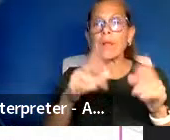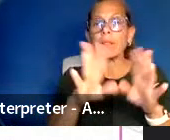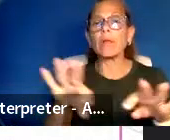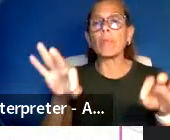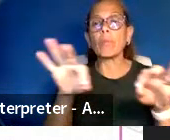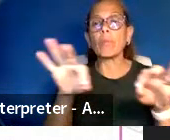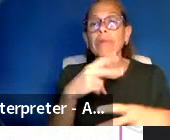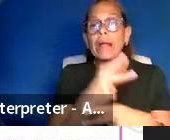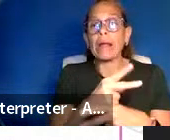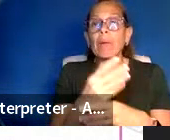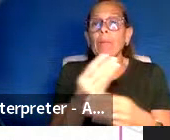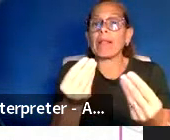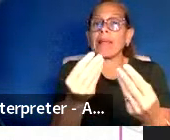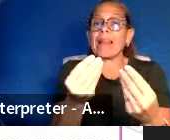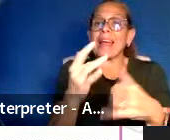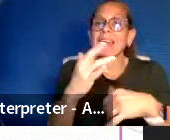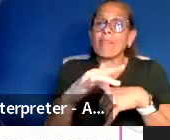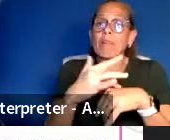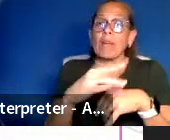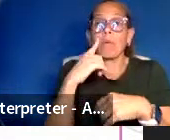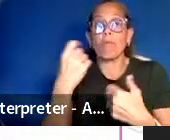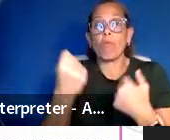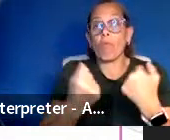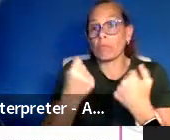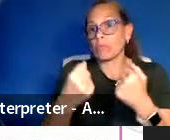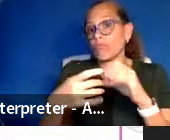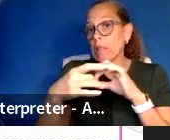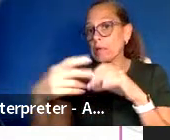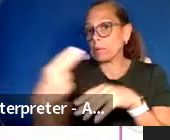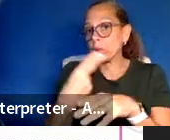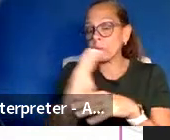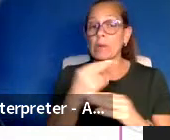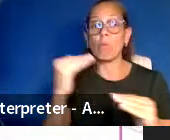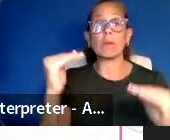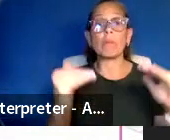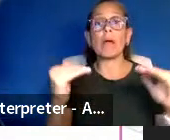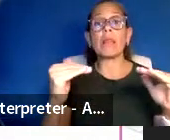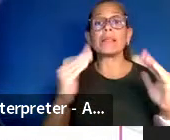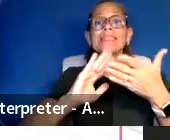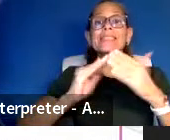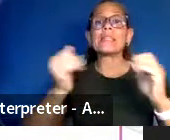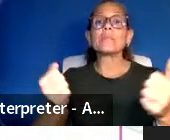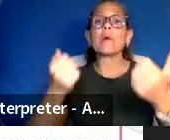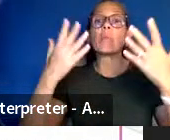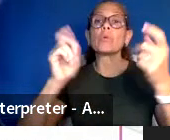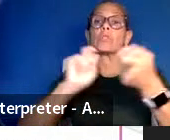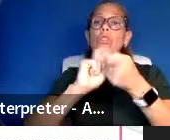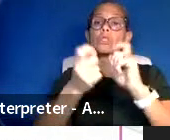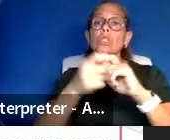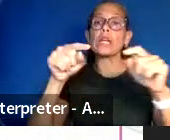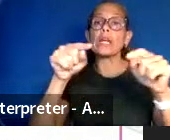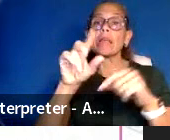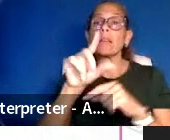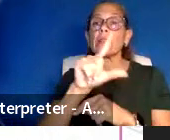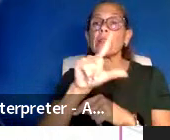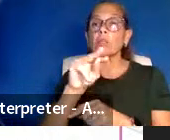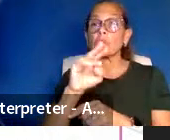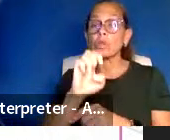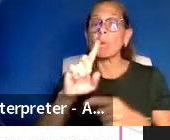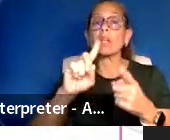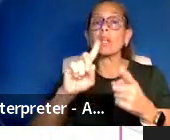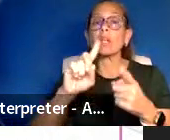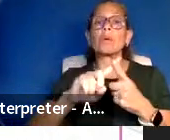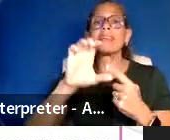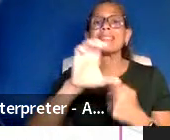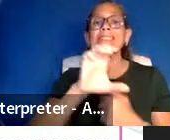of keeping land available for auto-related uses. And to balance this, the city proposes changing the zoning here to a C8-2